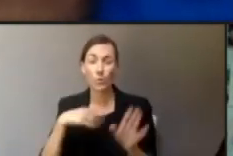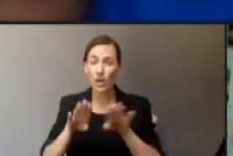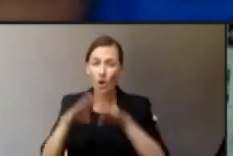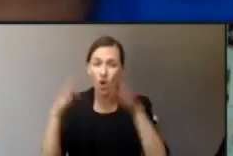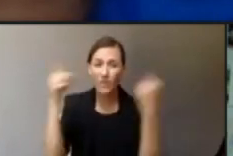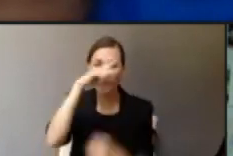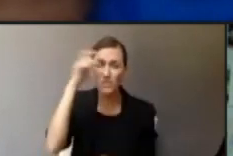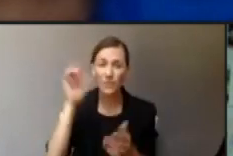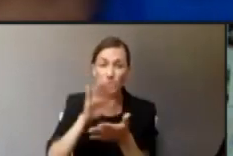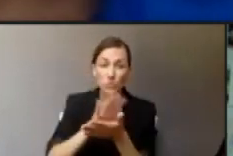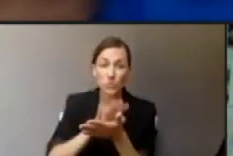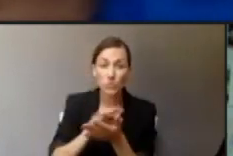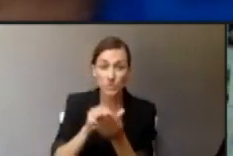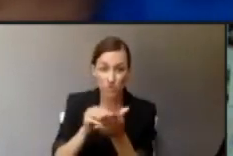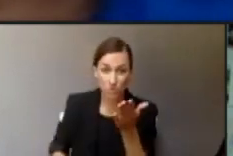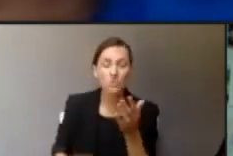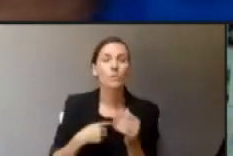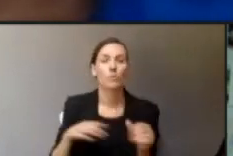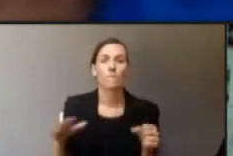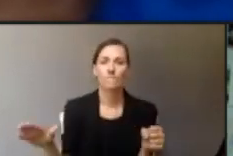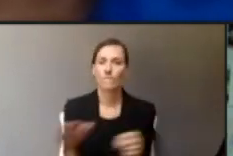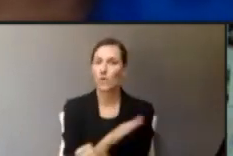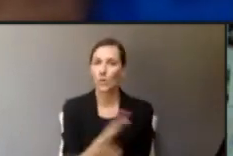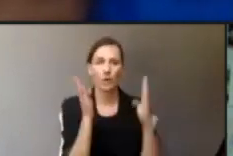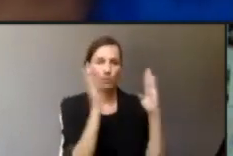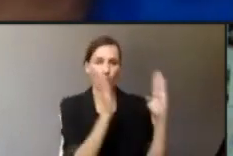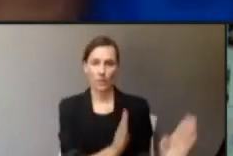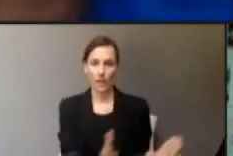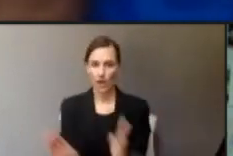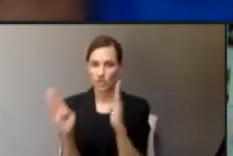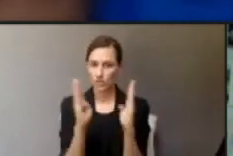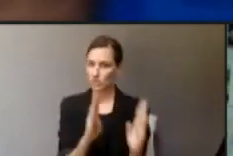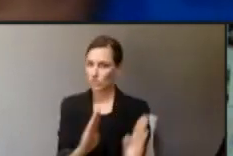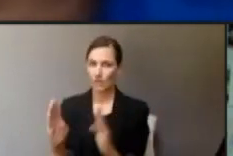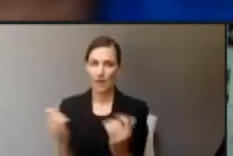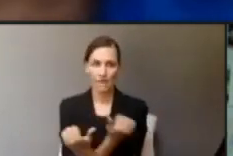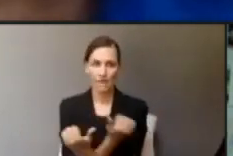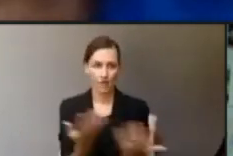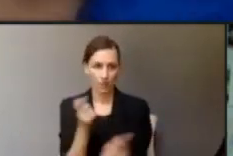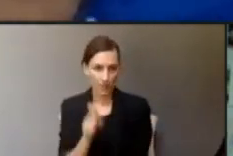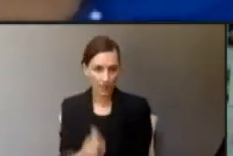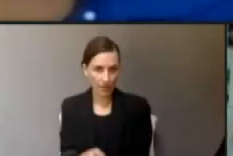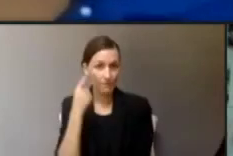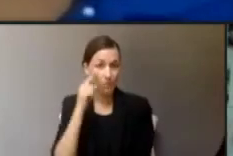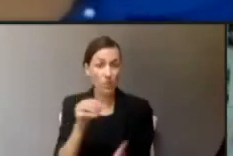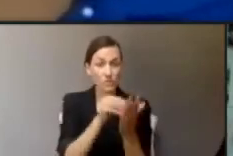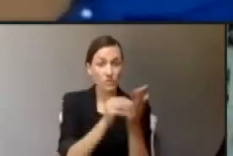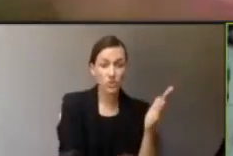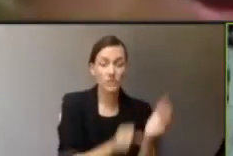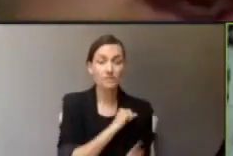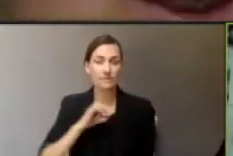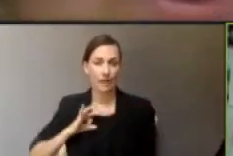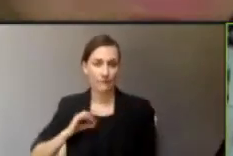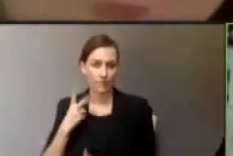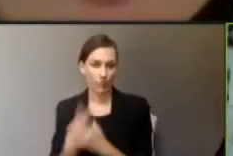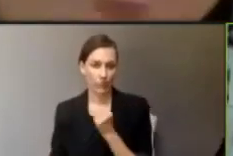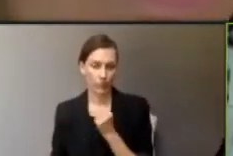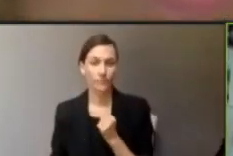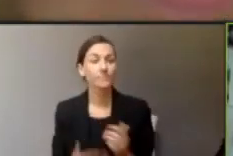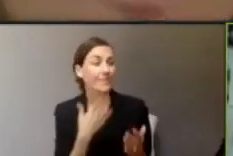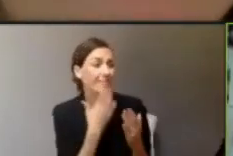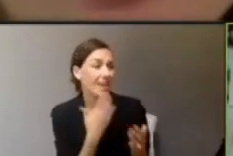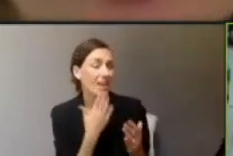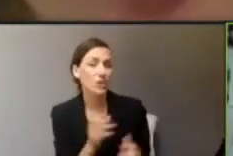school for our students, we were fully prepared with those items for our students and our staff. Thank you, Sherlonda.